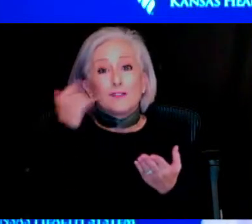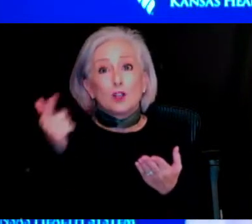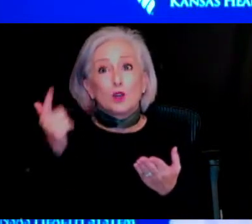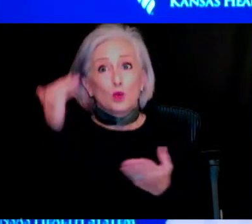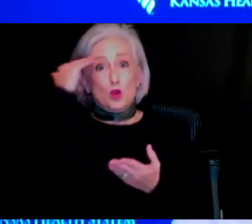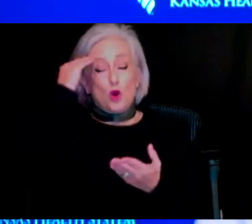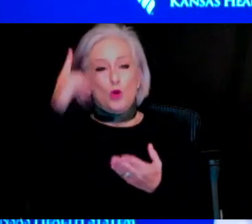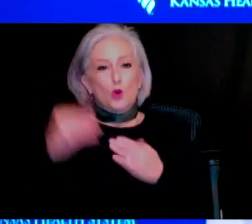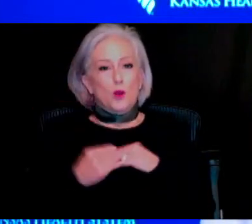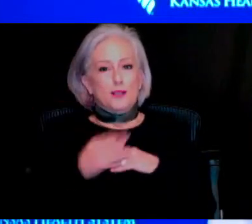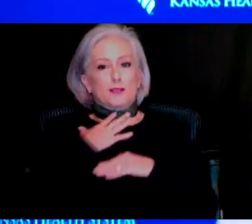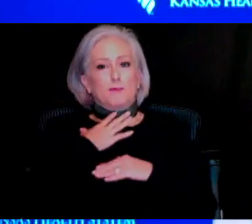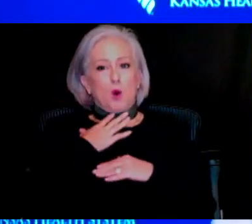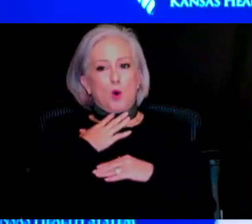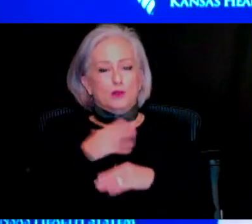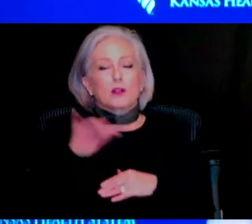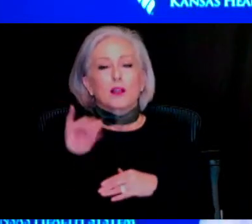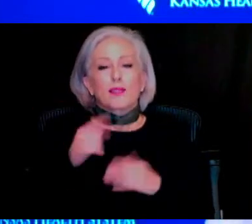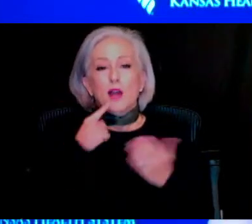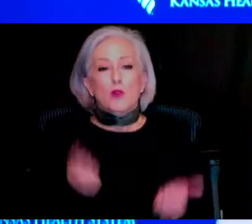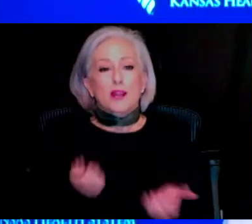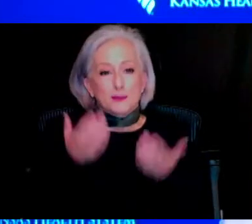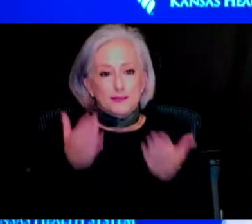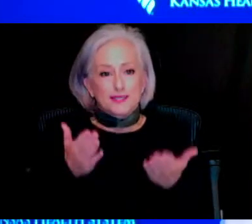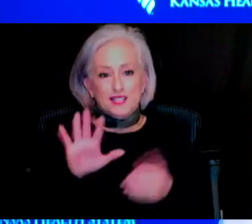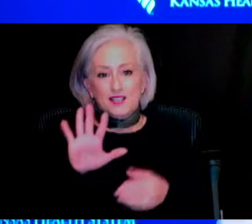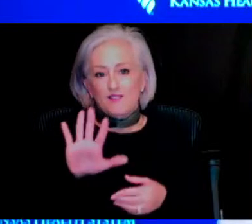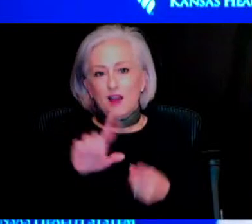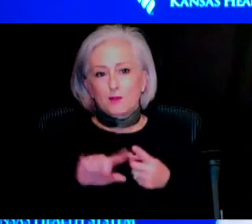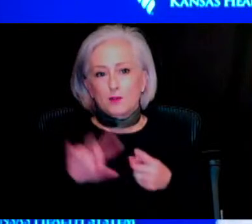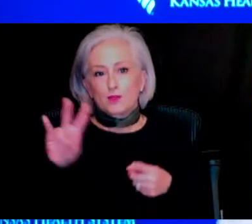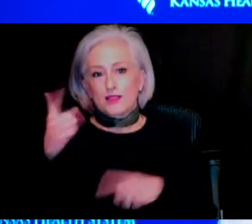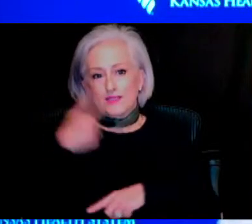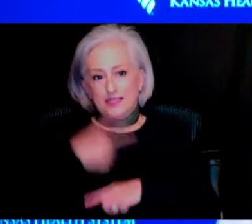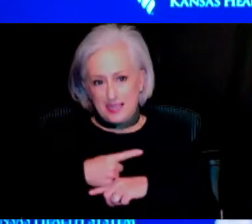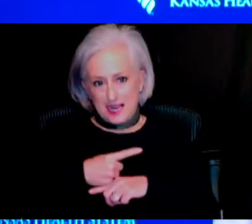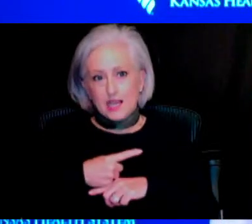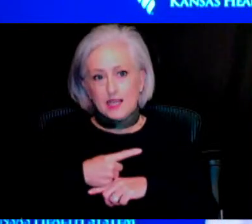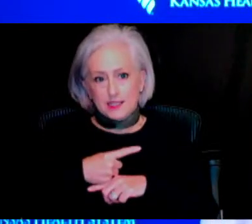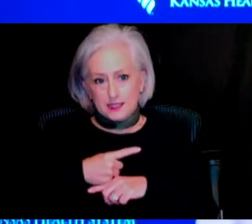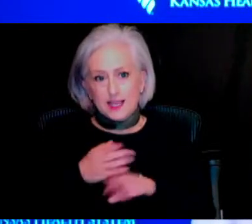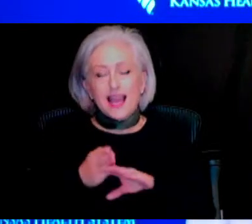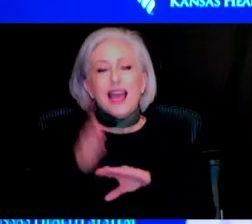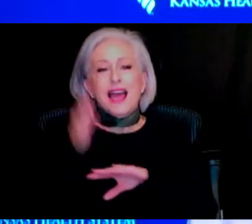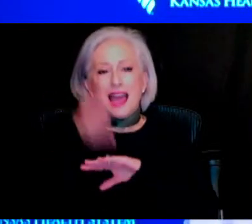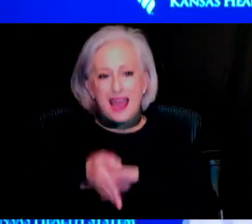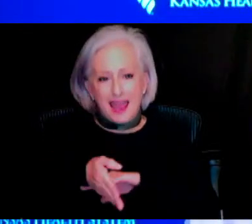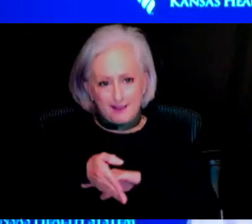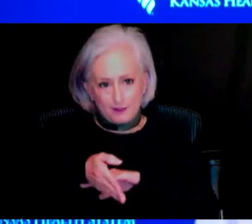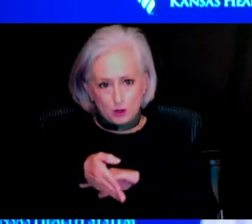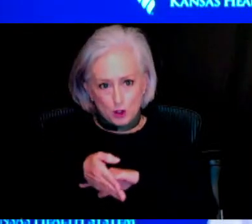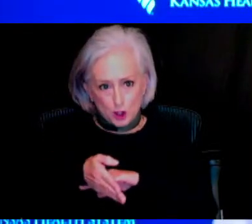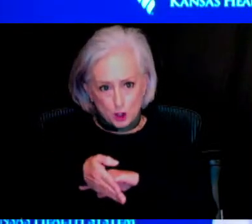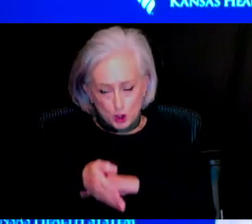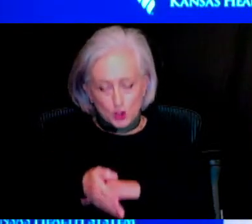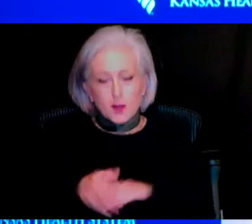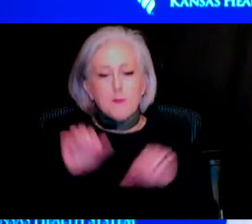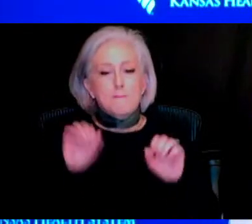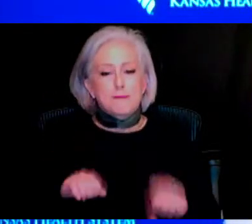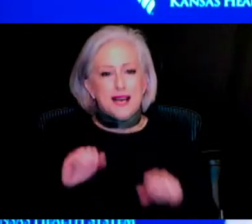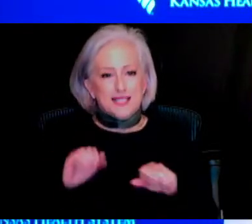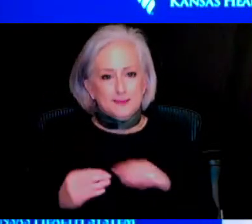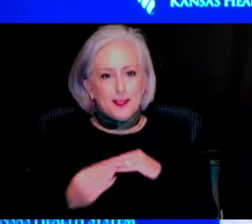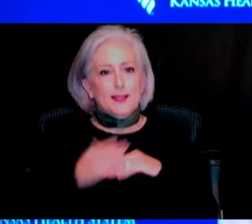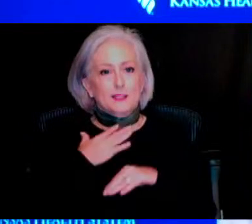that recommendation is about 5 to 7 days after that potential exposure, that you can go ahead